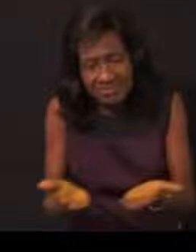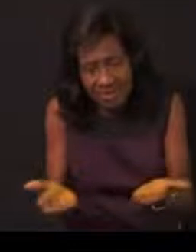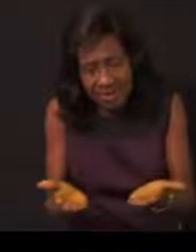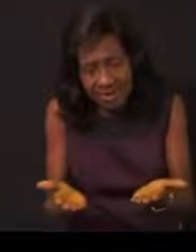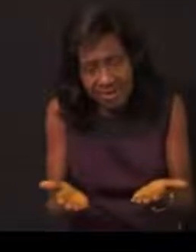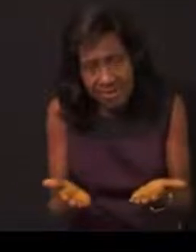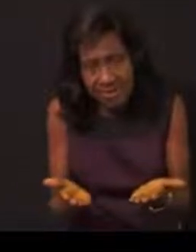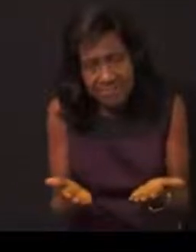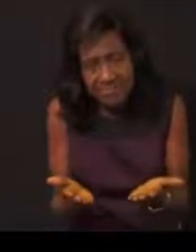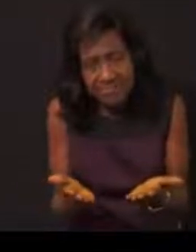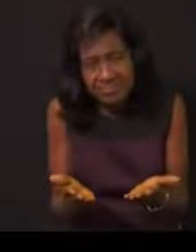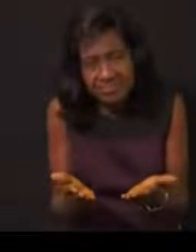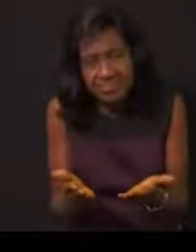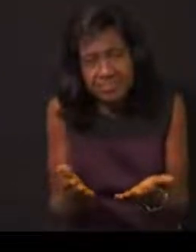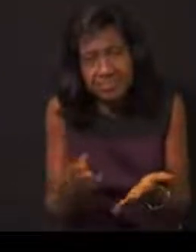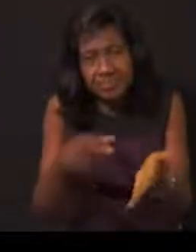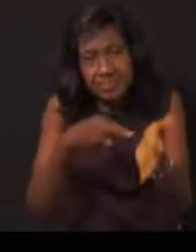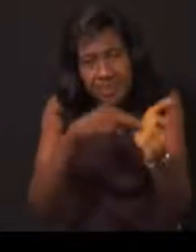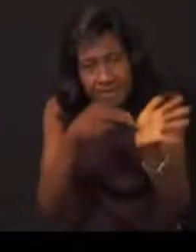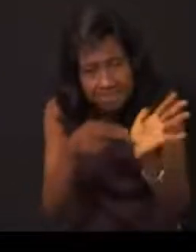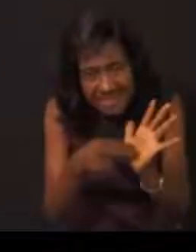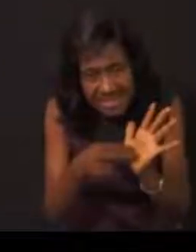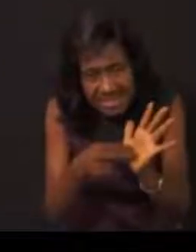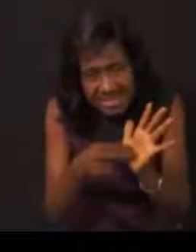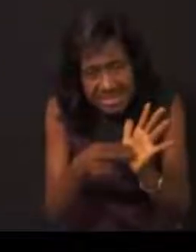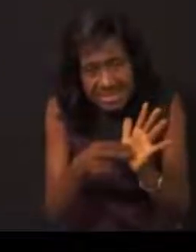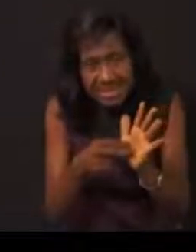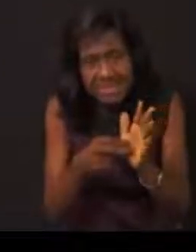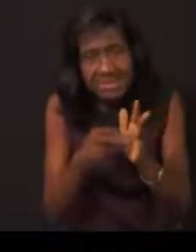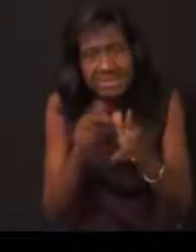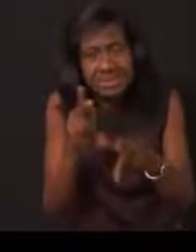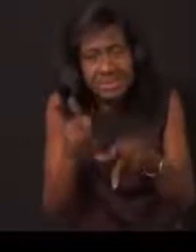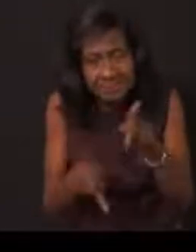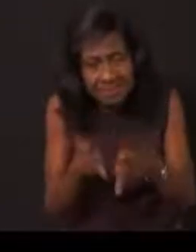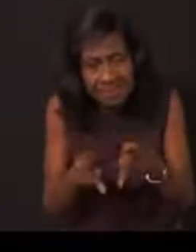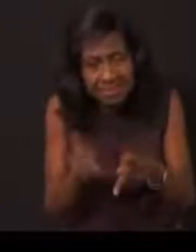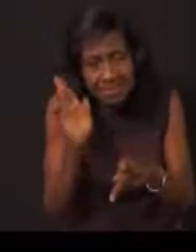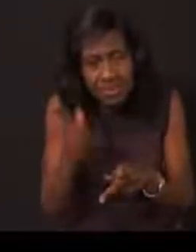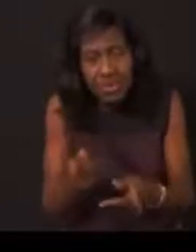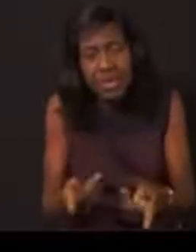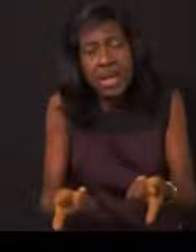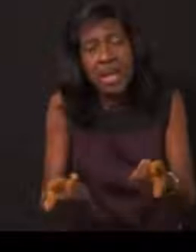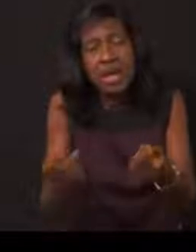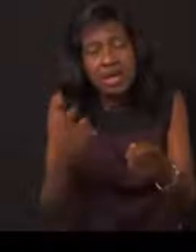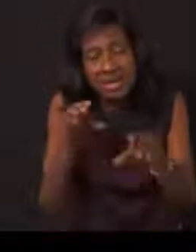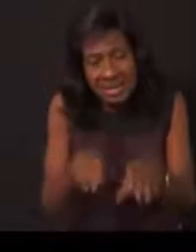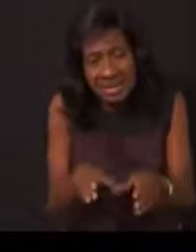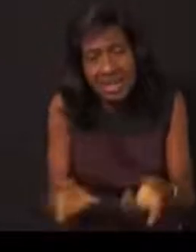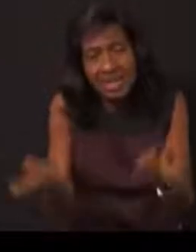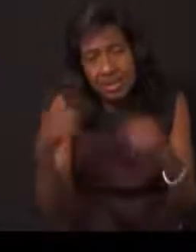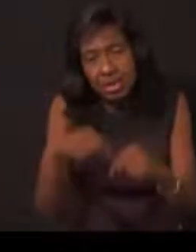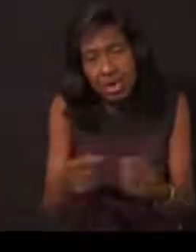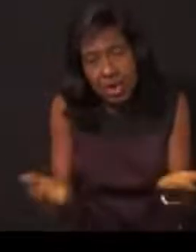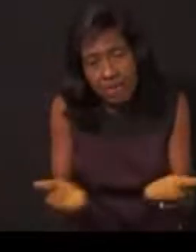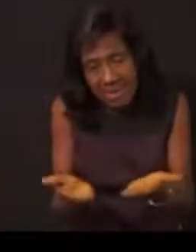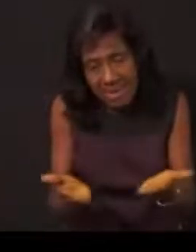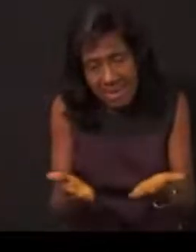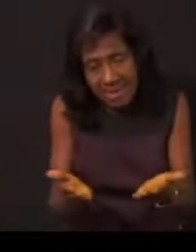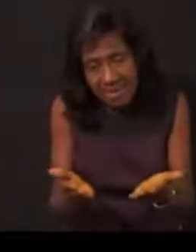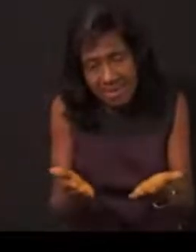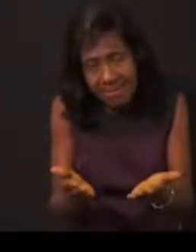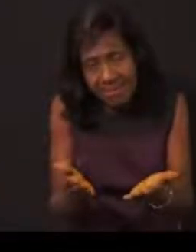course. This means that these individuals will be able to return home and will be eligible